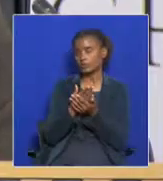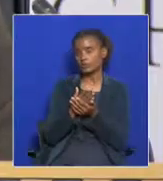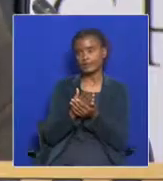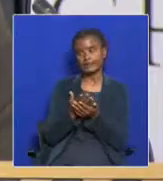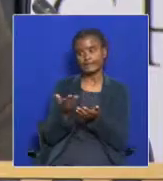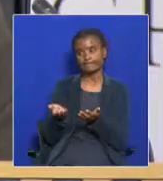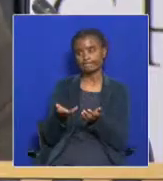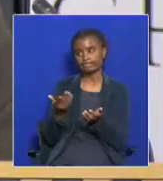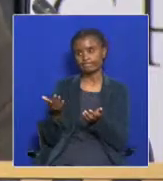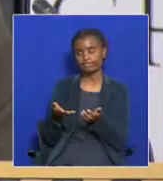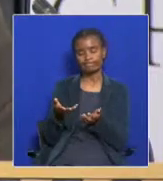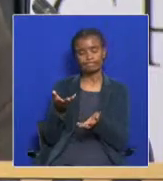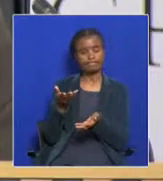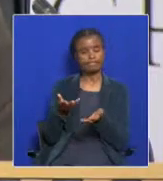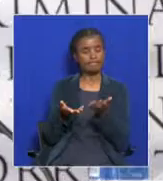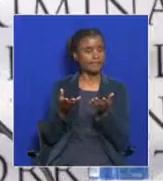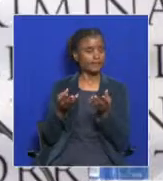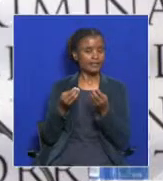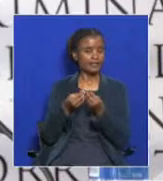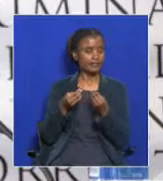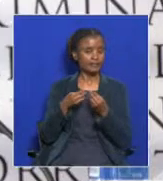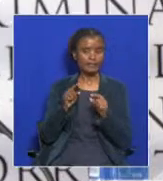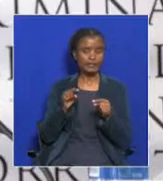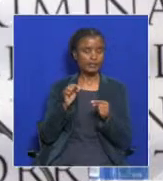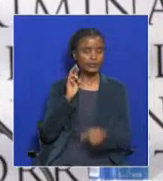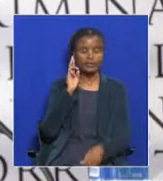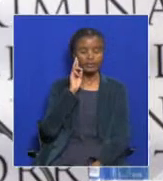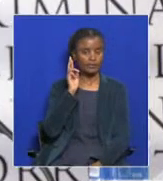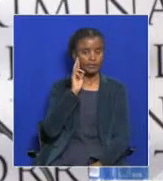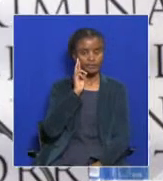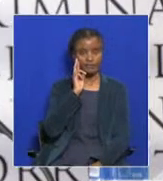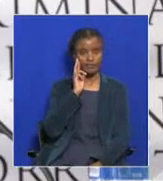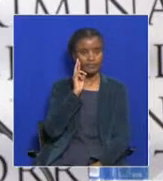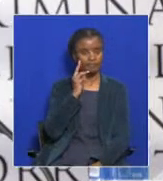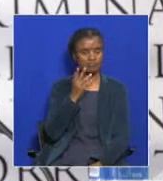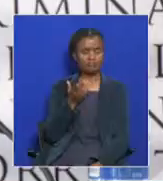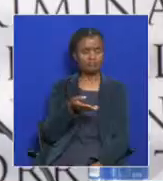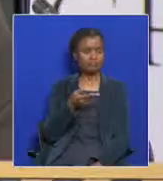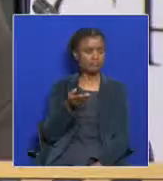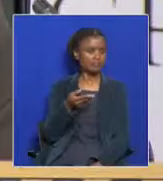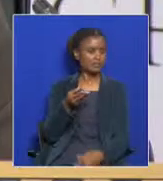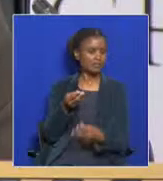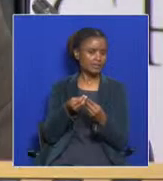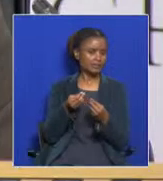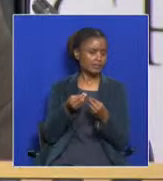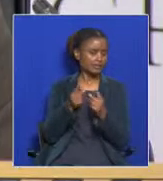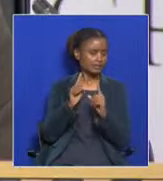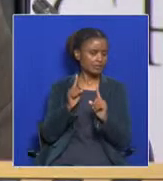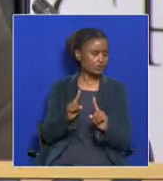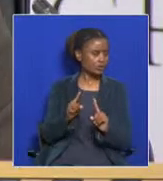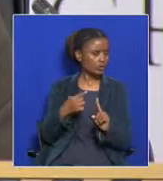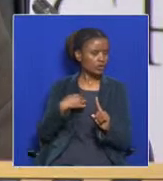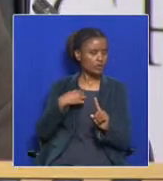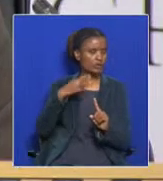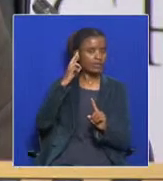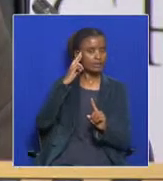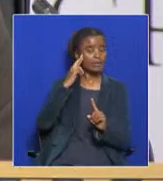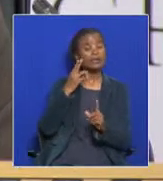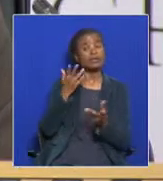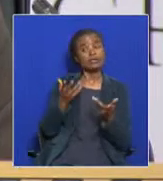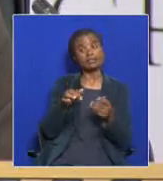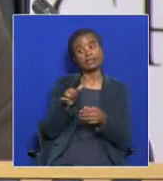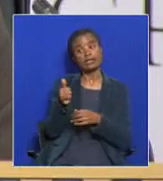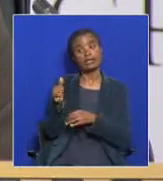something, I can't recall. There's nothing very special or that I would remember. I'm sure I recommended other members as well. I'm not sure in